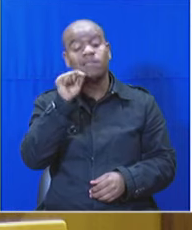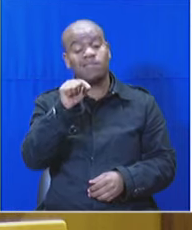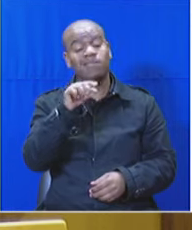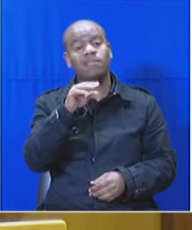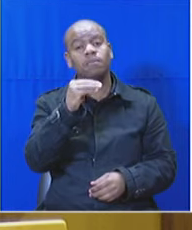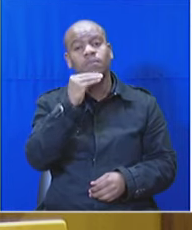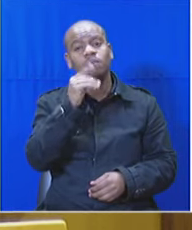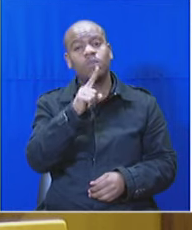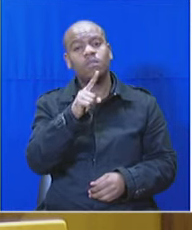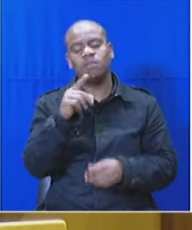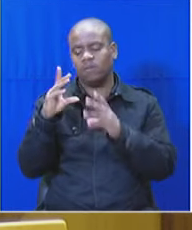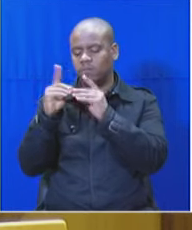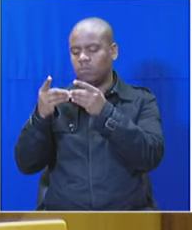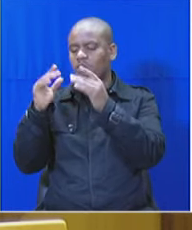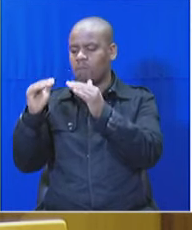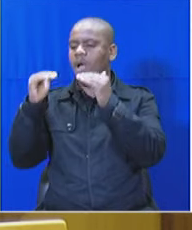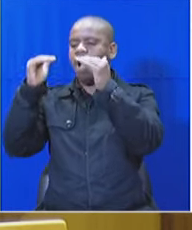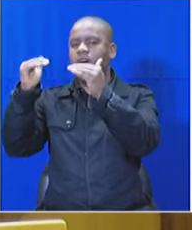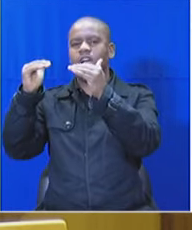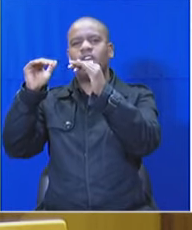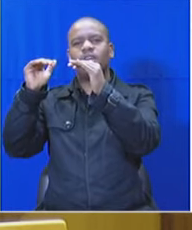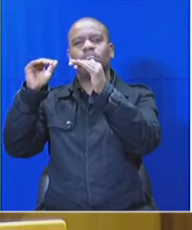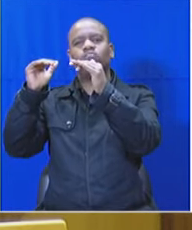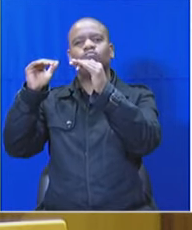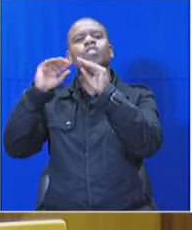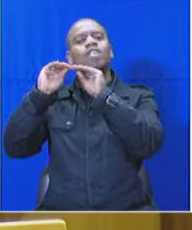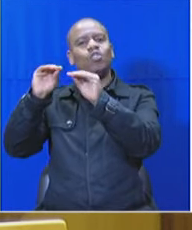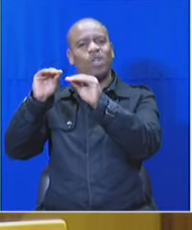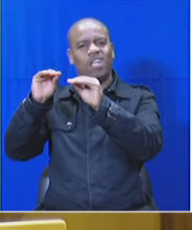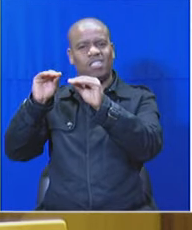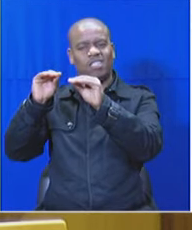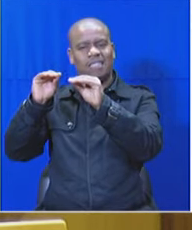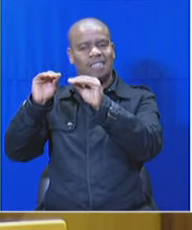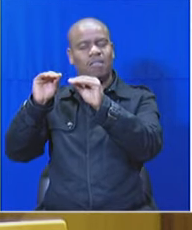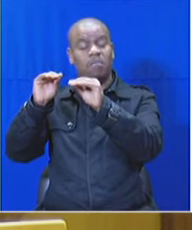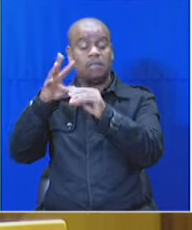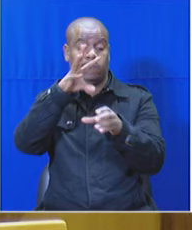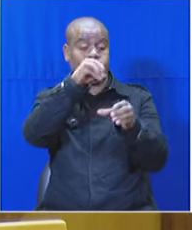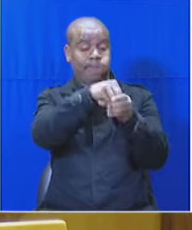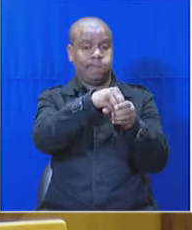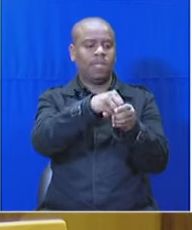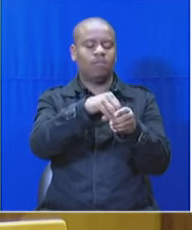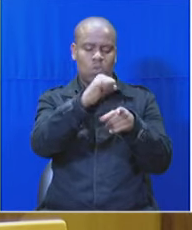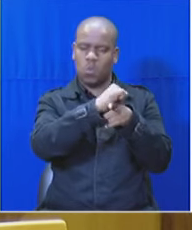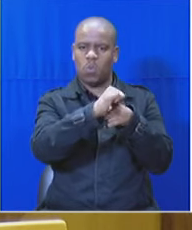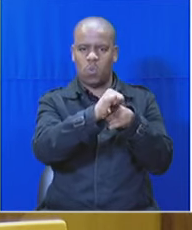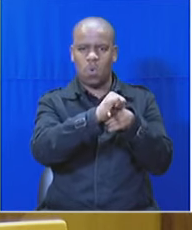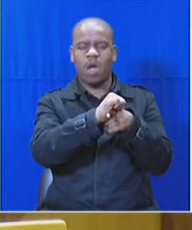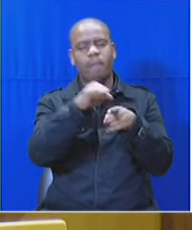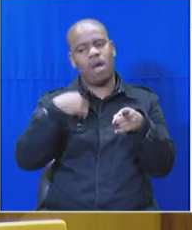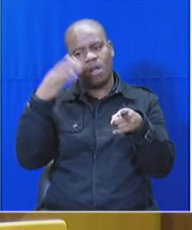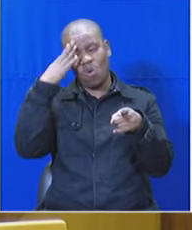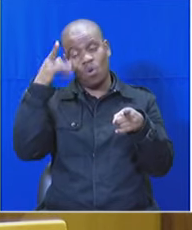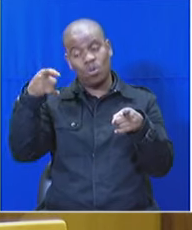means that the Department of Higher Education, because I know training of officers does not fall within your competence,